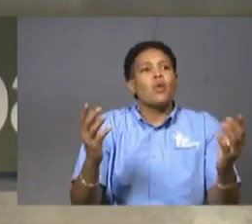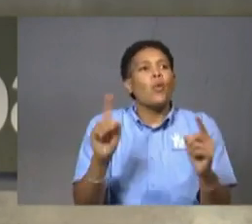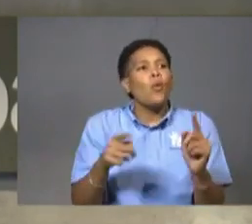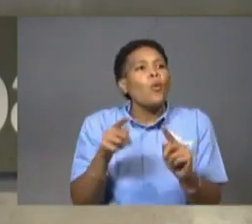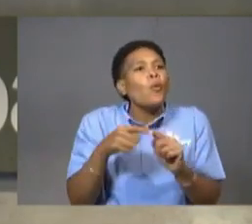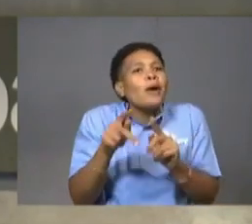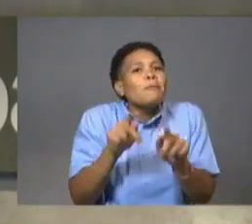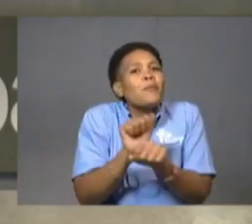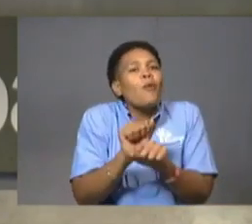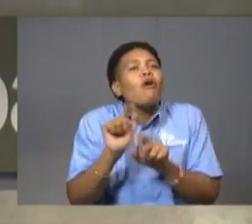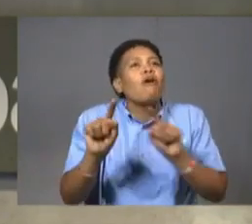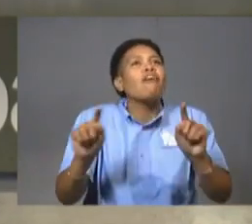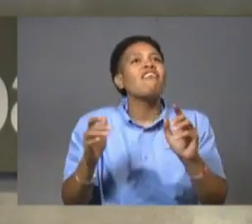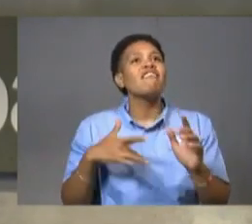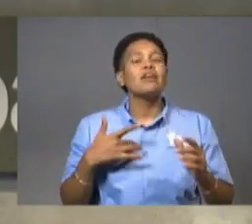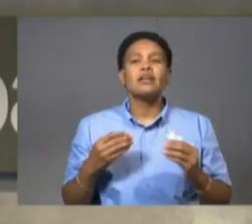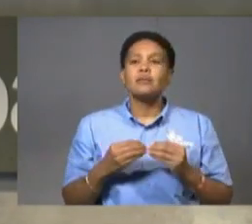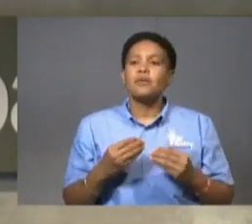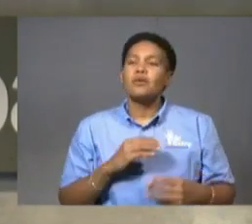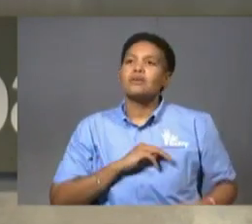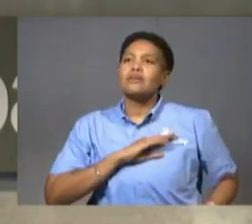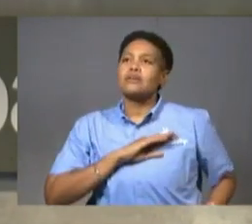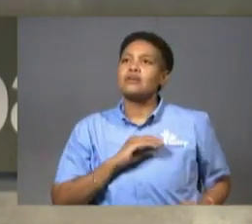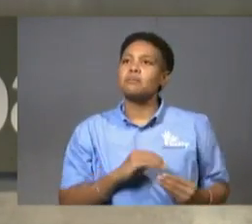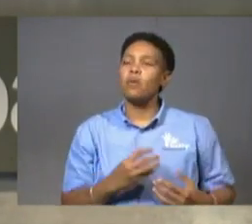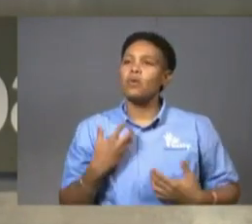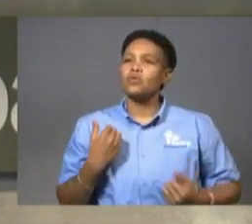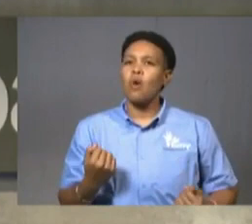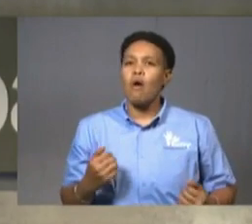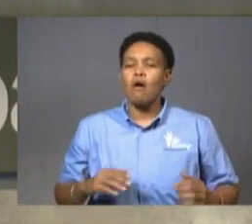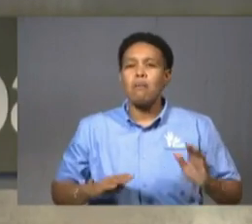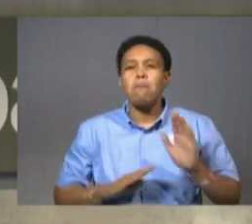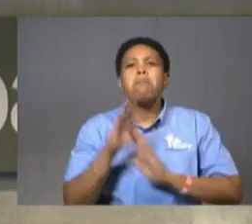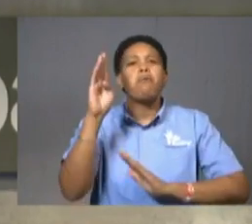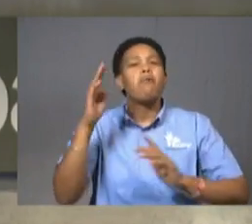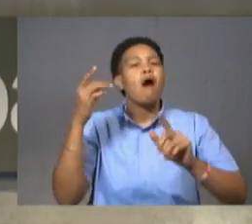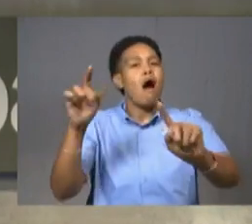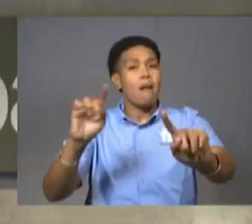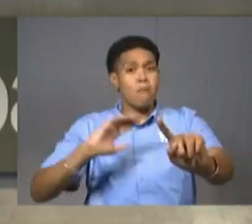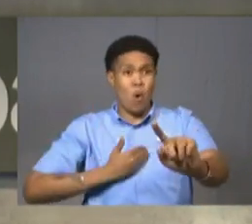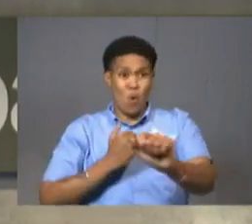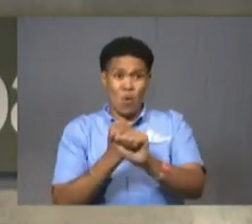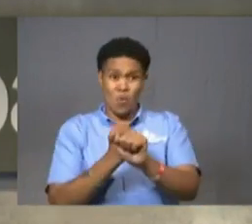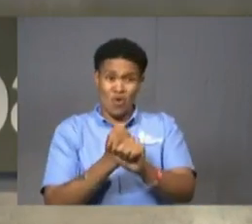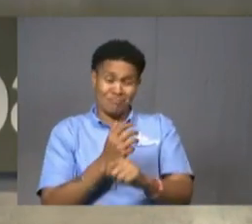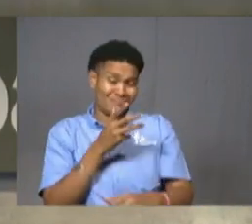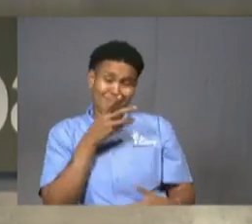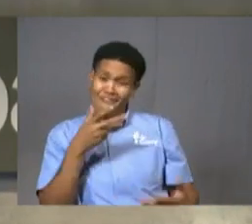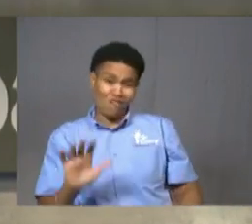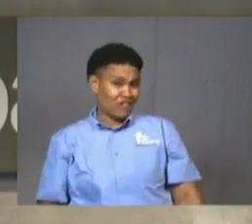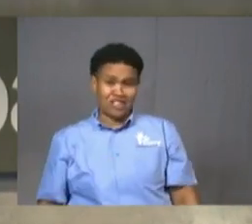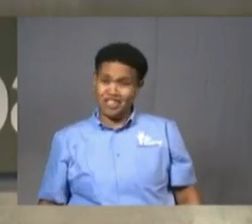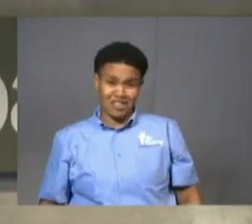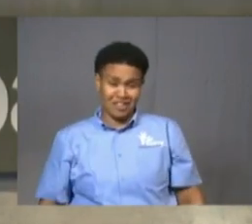are employed. Our work is not yet finished. We have a lot more to do, and we will be